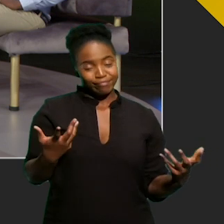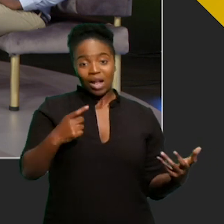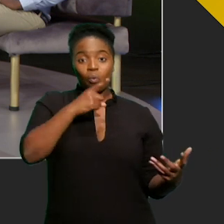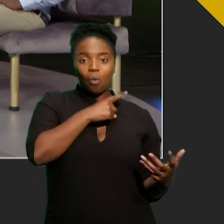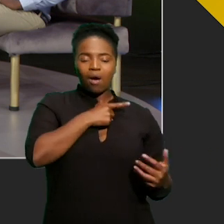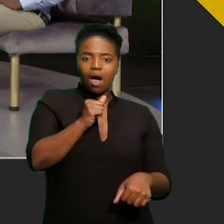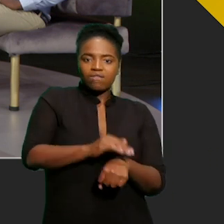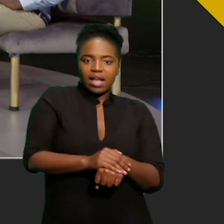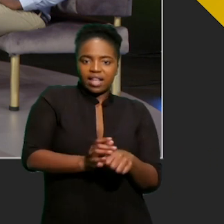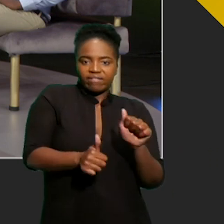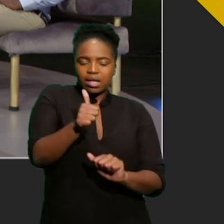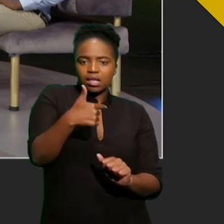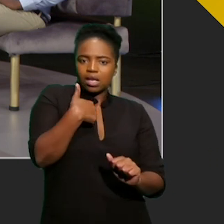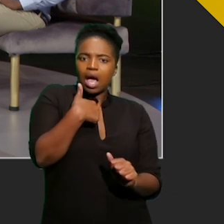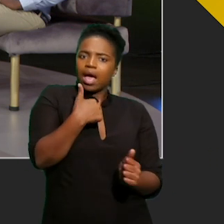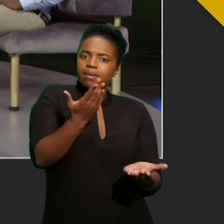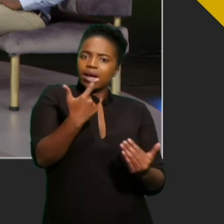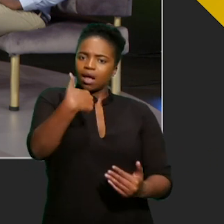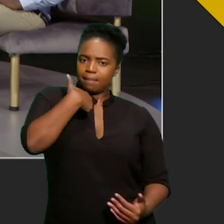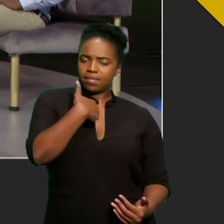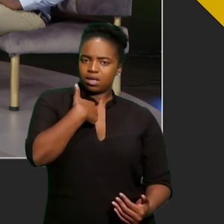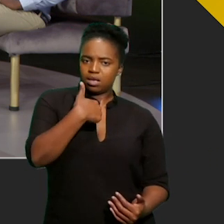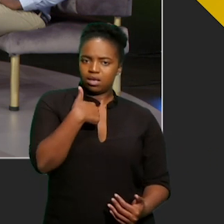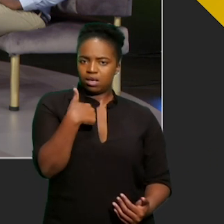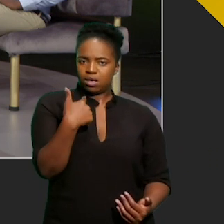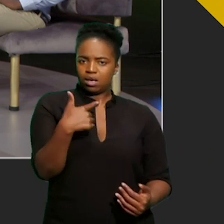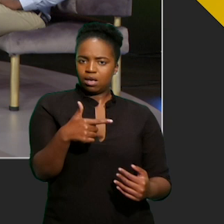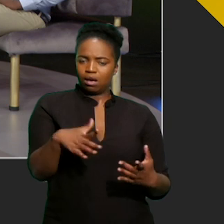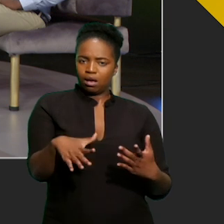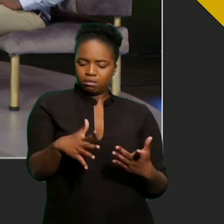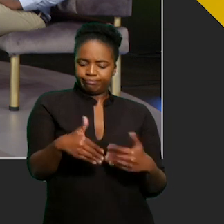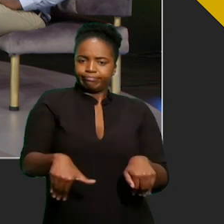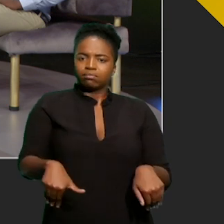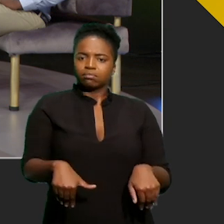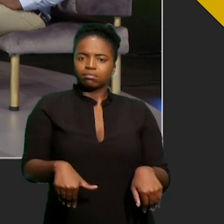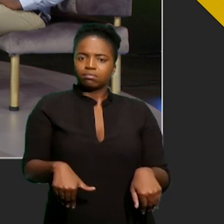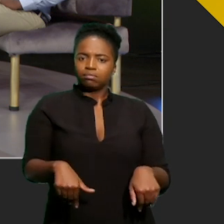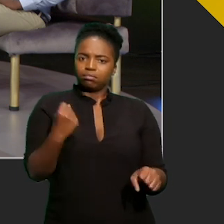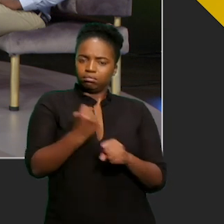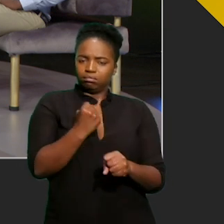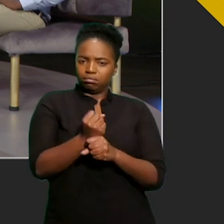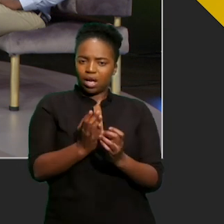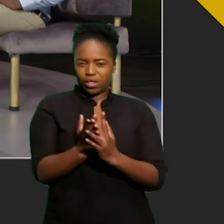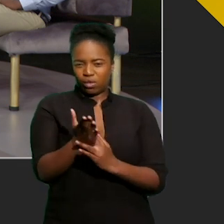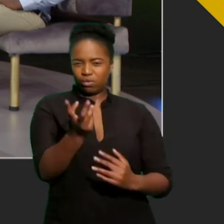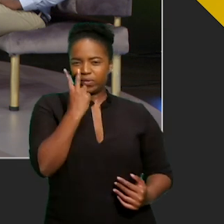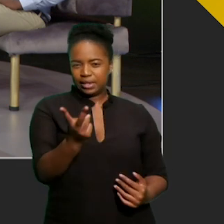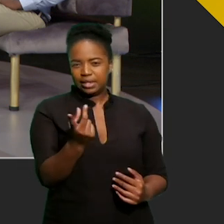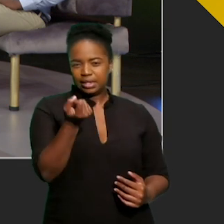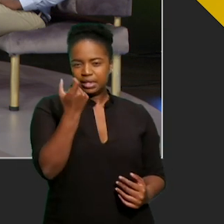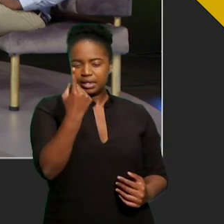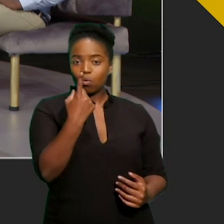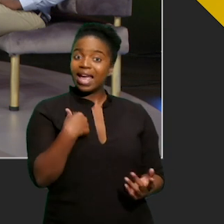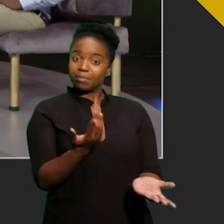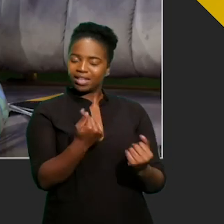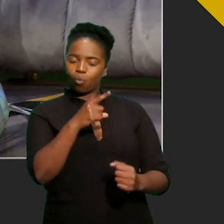because we were friends first, she somehow at some point expected me to be like running my career through her. So there's an expectation